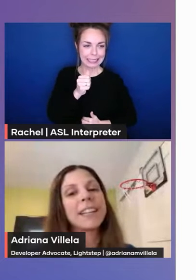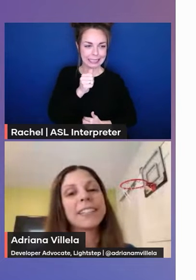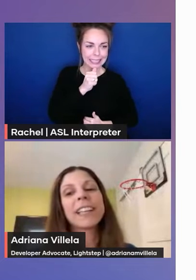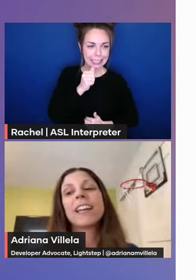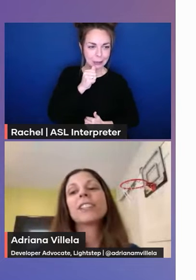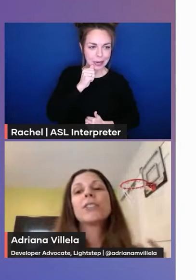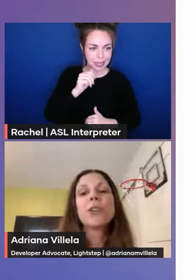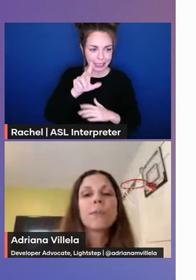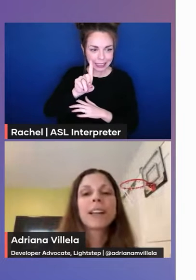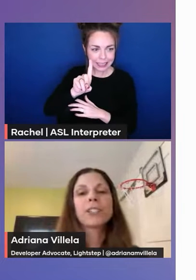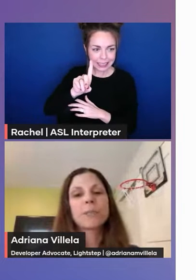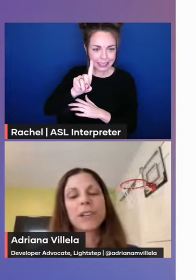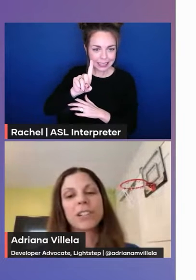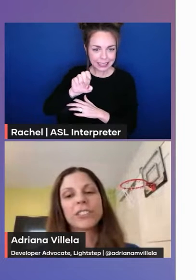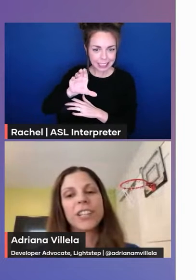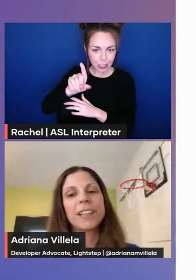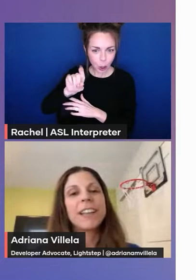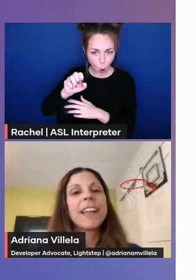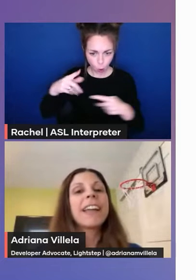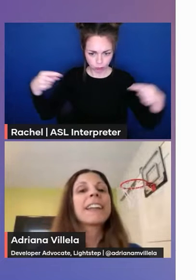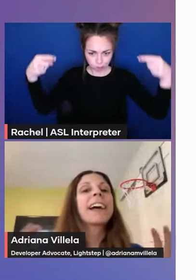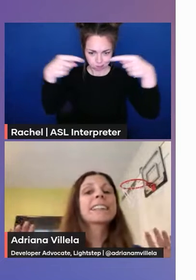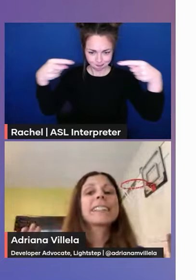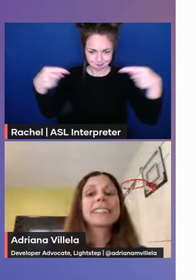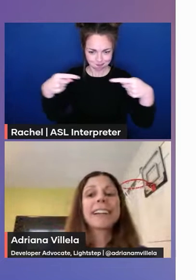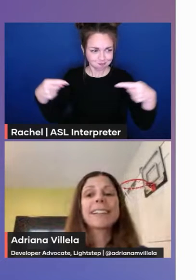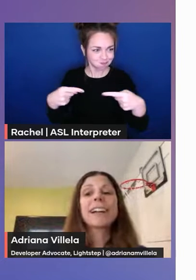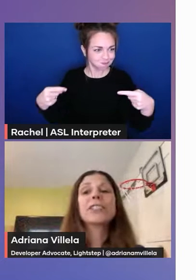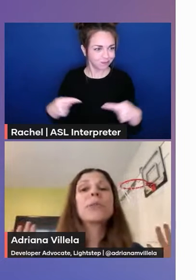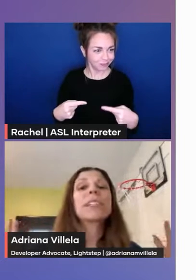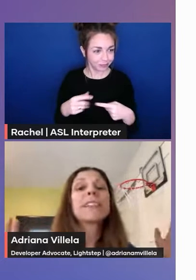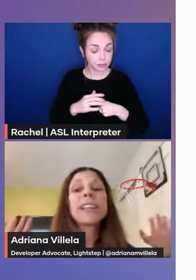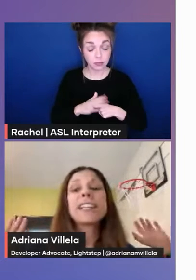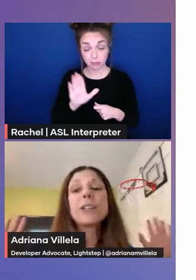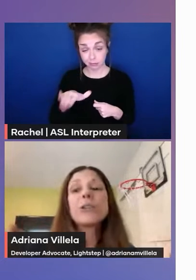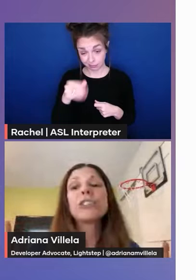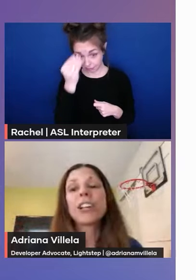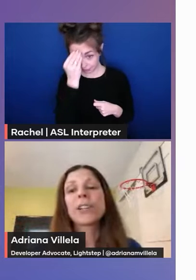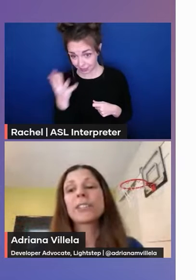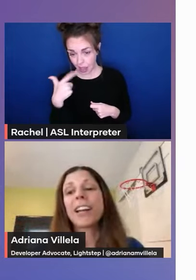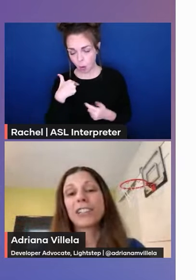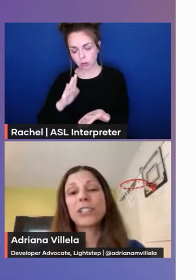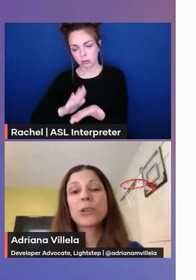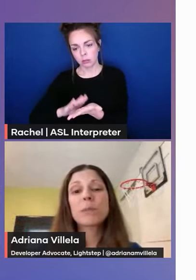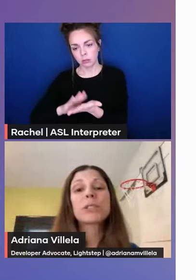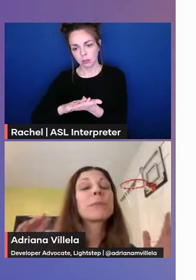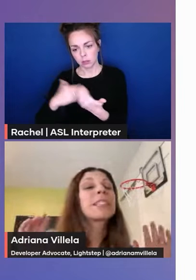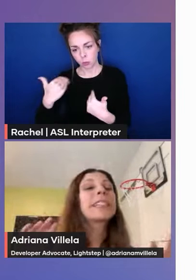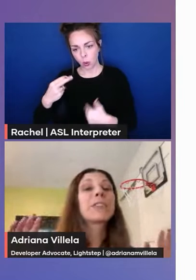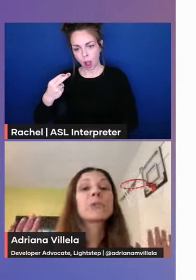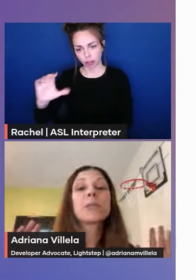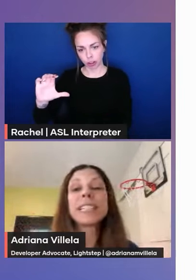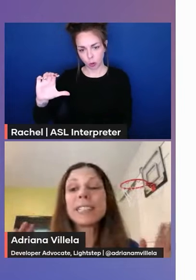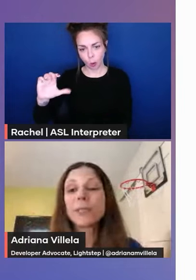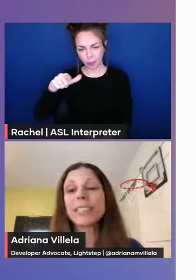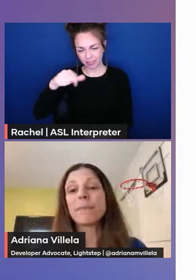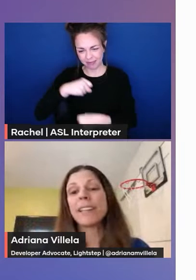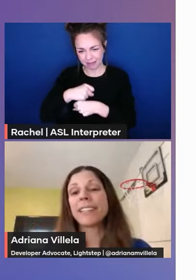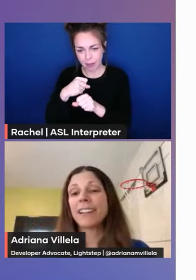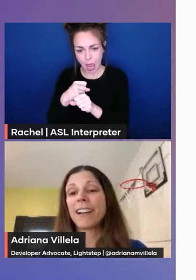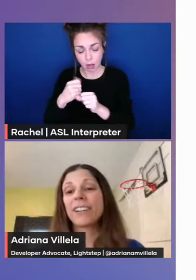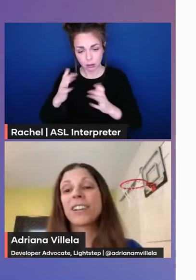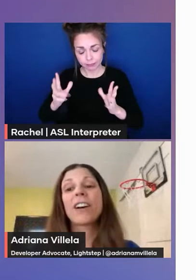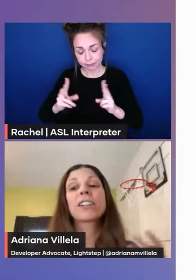of Kubernetes to Nomad terminology. And as an aside, I do want to give a huge shout out to HashiCorp, which put together a really,